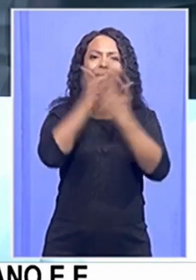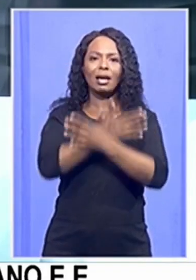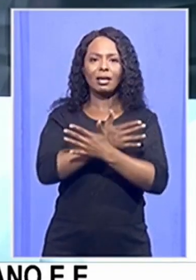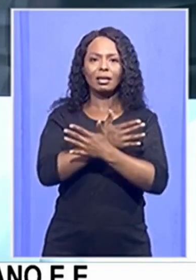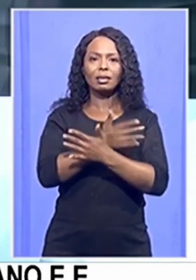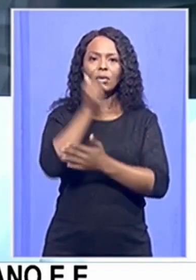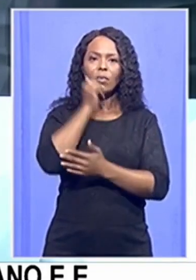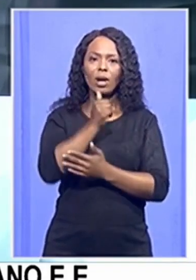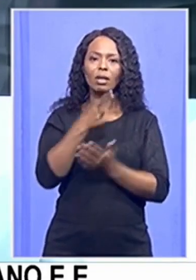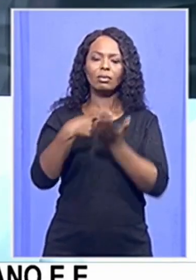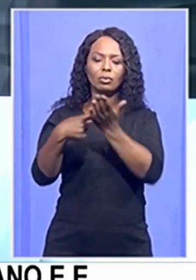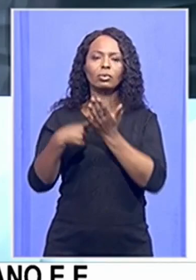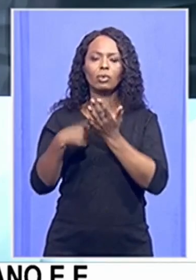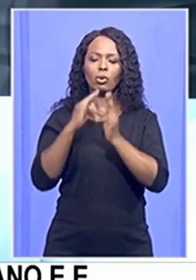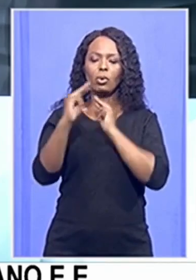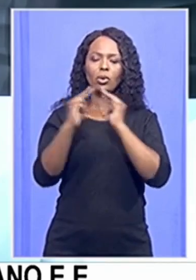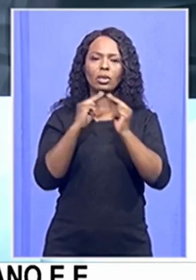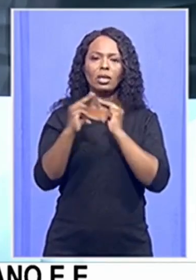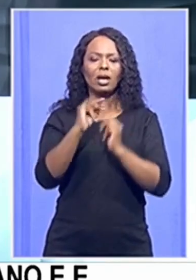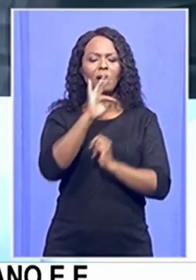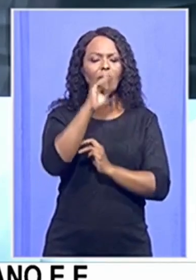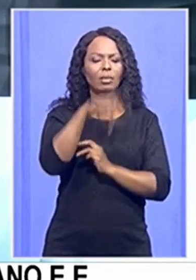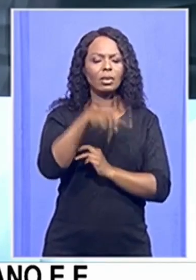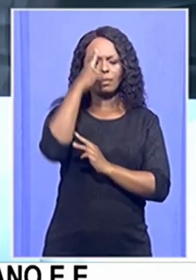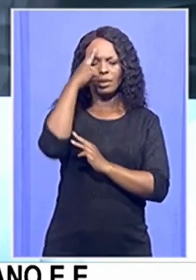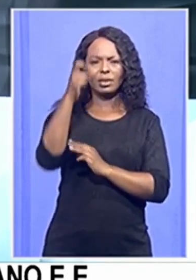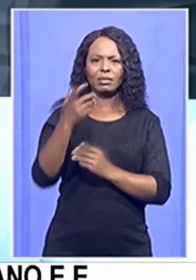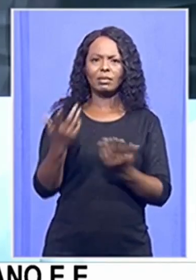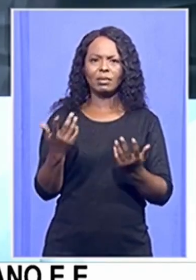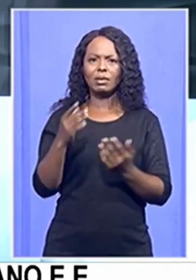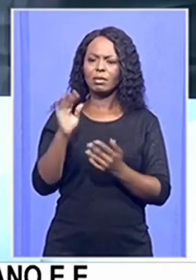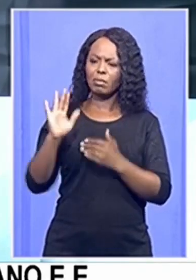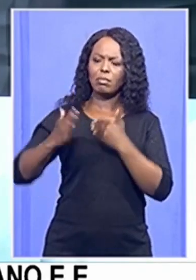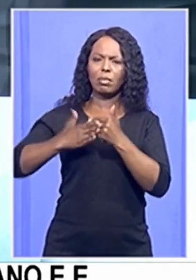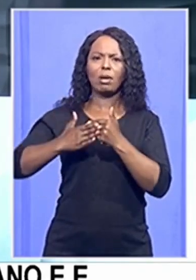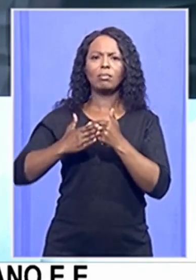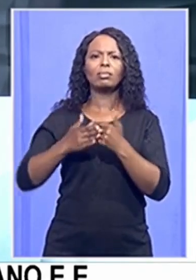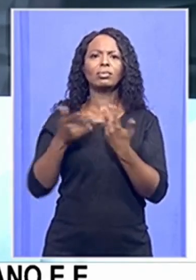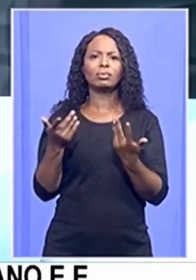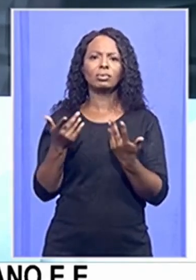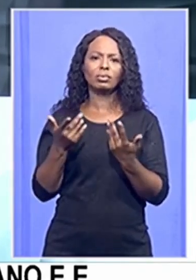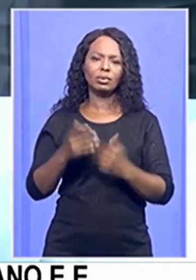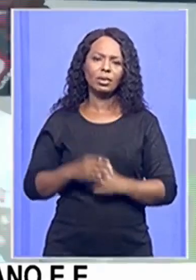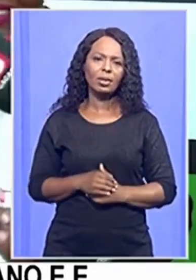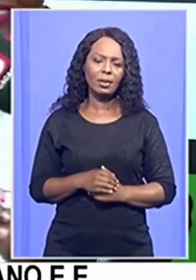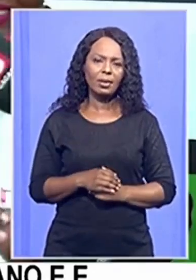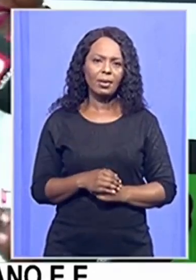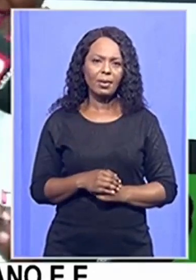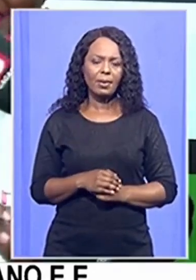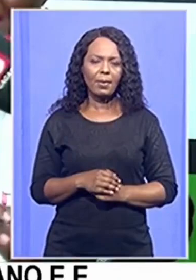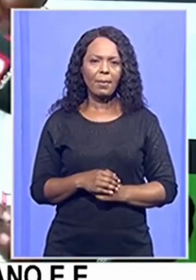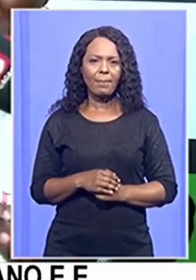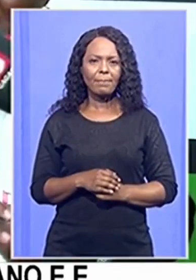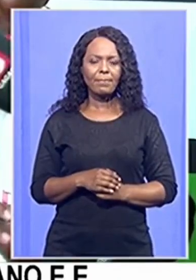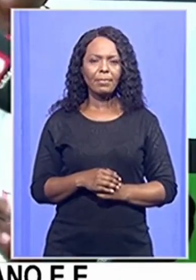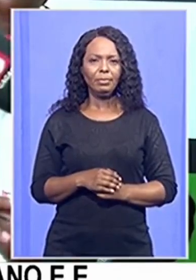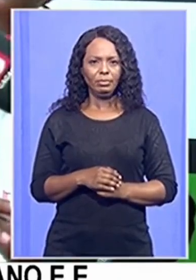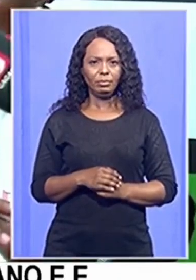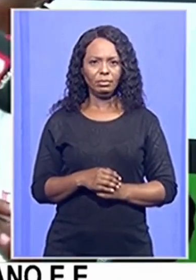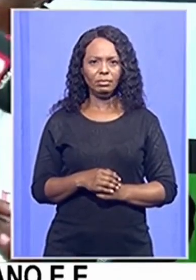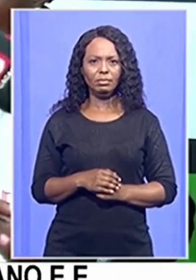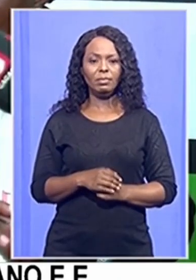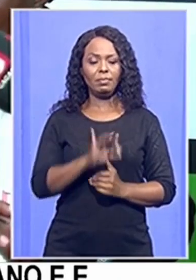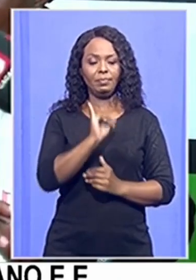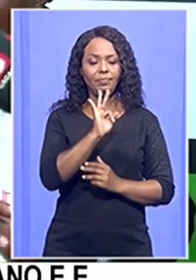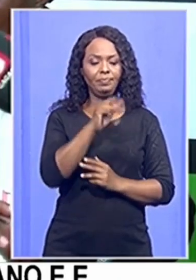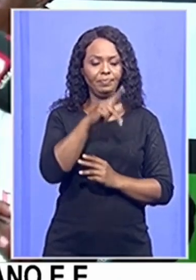diatribe, the IFP believes that that door is now closed. Lekoko la re go fitla ga